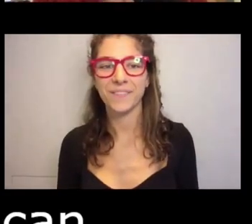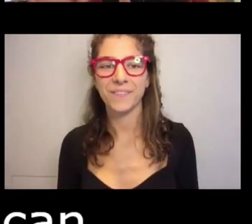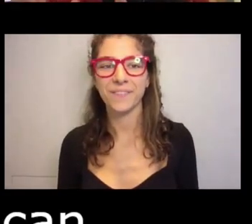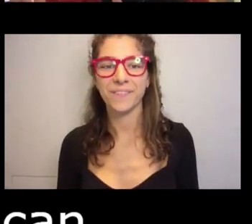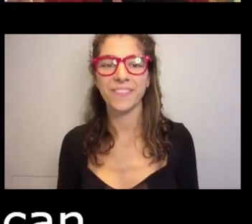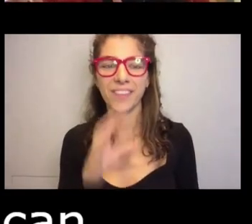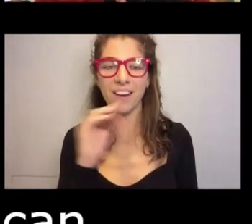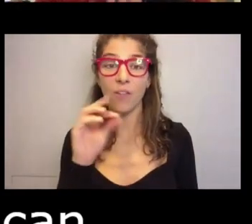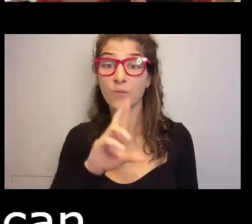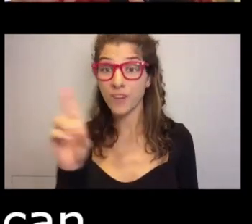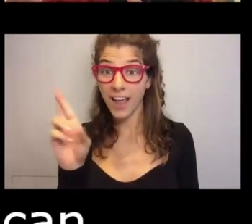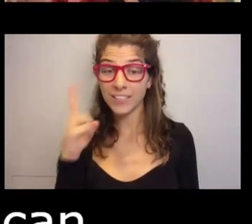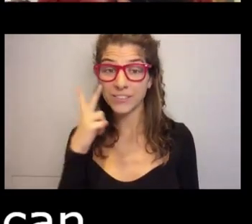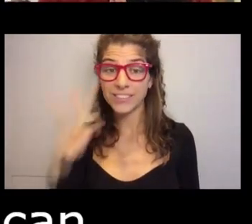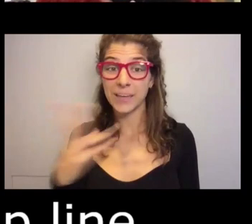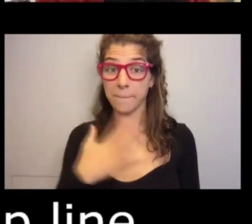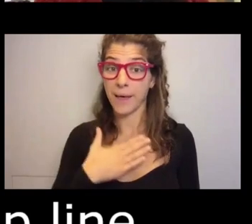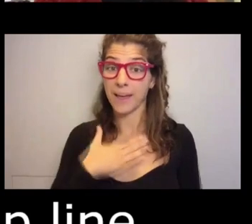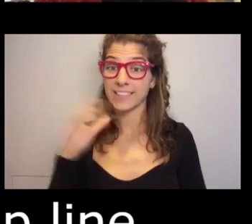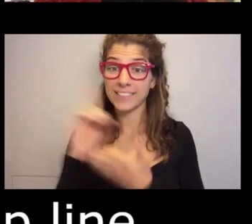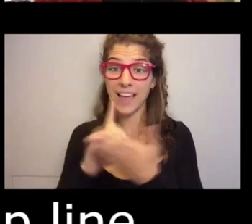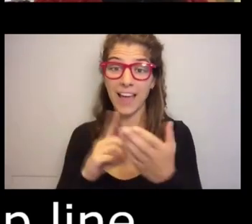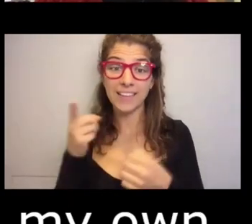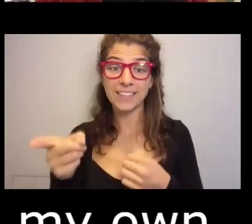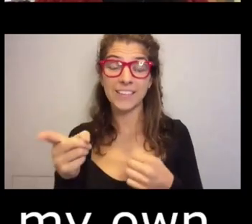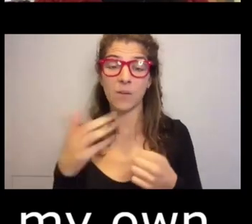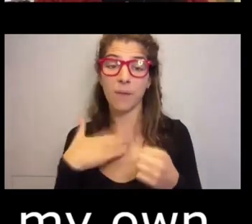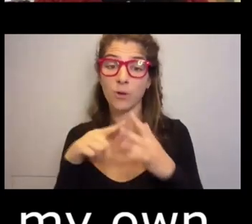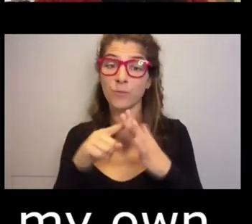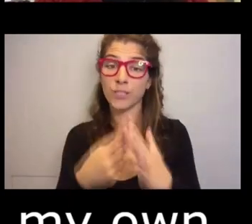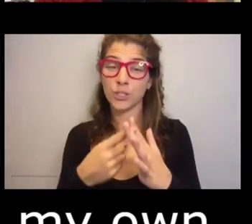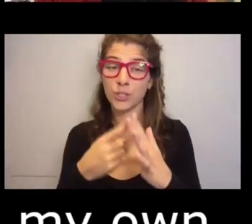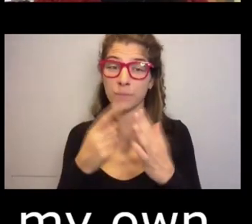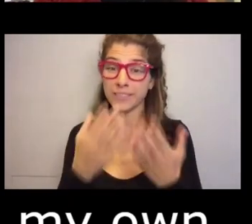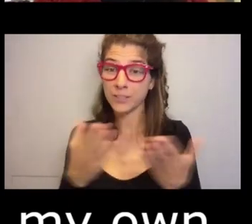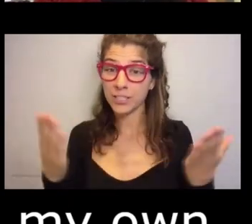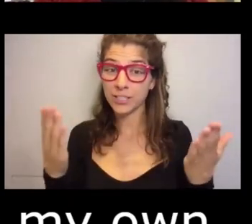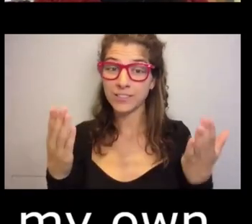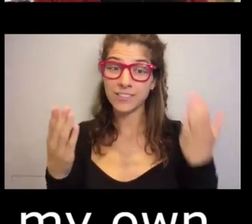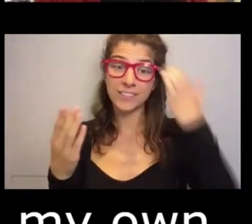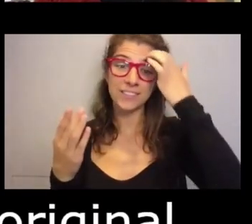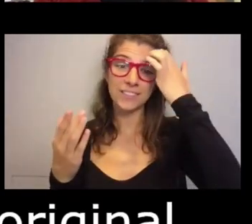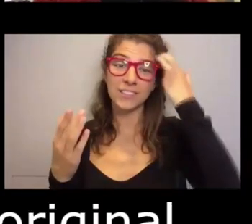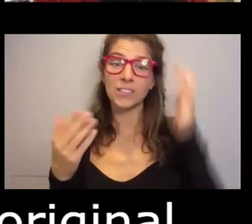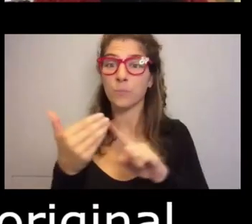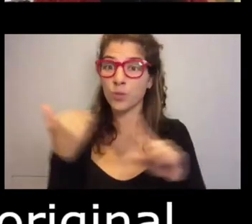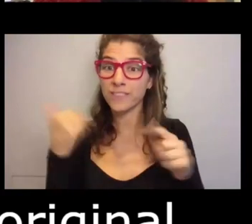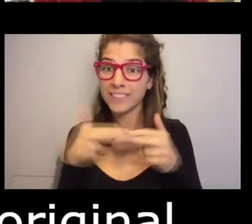And on the right, you see my own design. So you saw my original materials in the previous